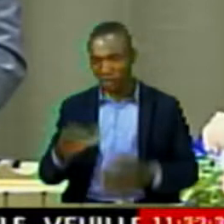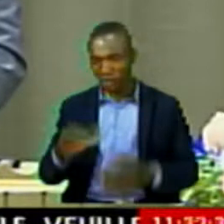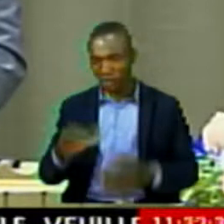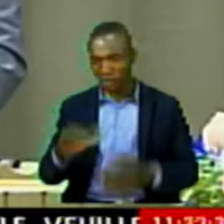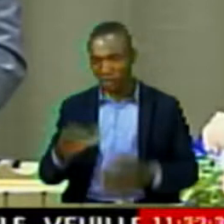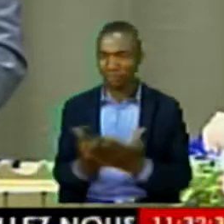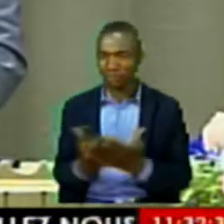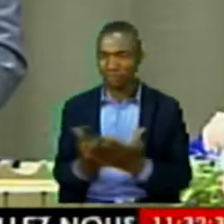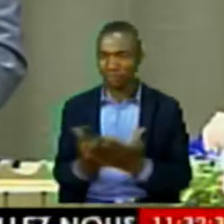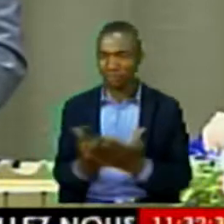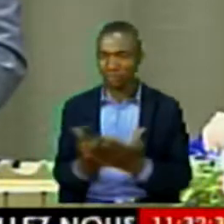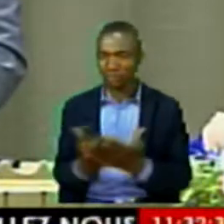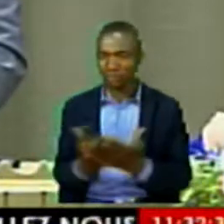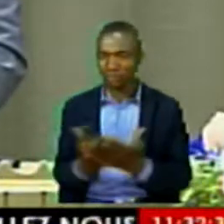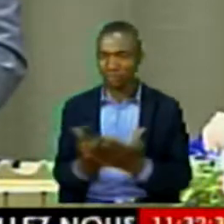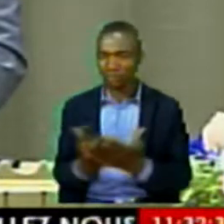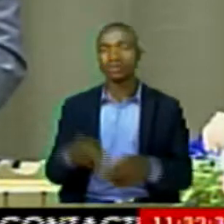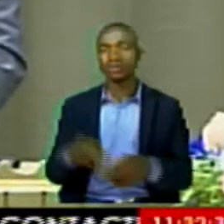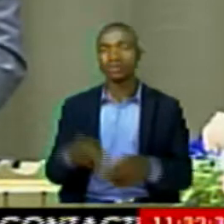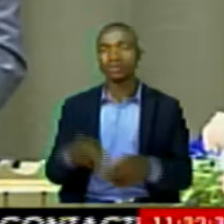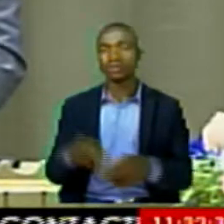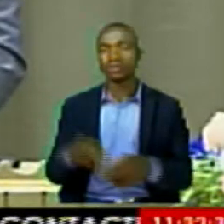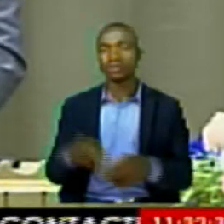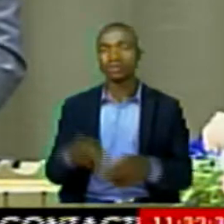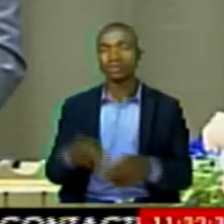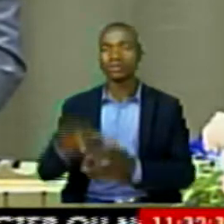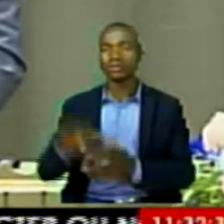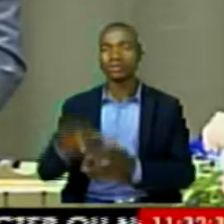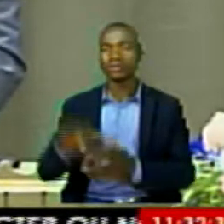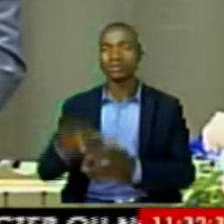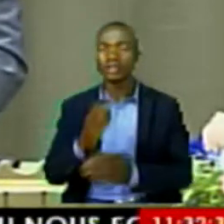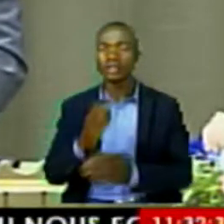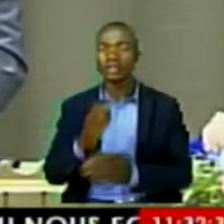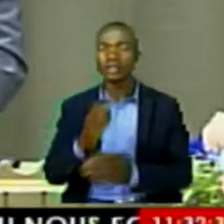As a son of God, we should be in order with the government.